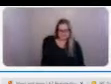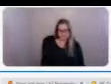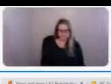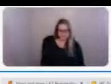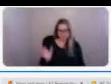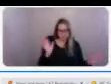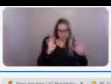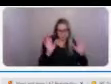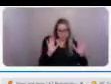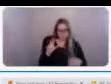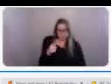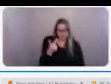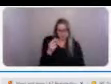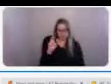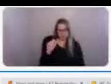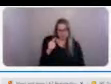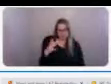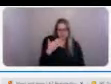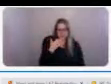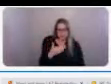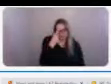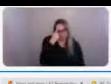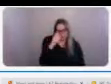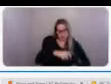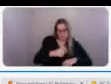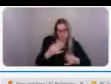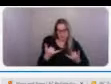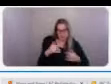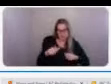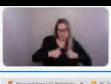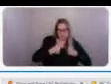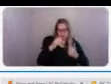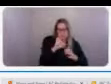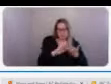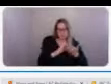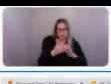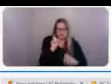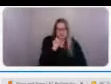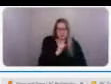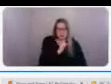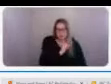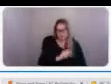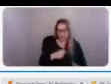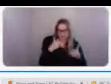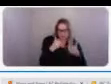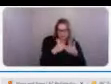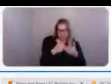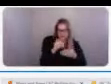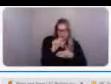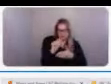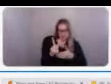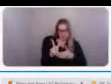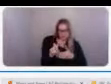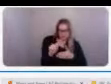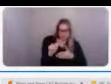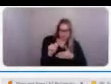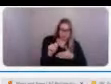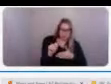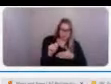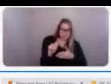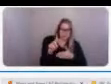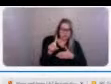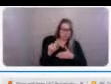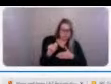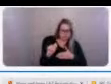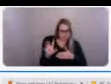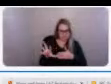so hi my name is george bizarre i just want to thank you guys for your time right now i live in the city of gilbert and reside near the downtown area i've lived in the east valley for